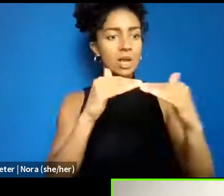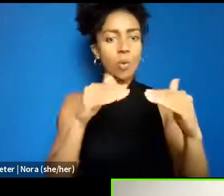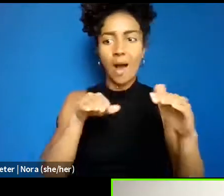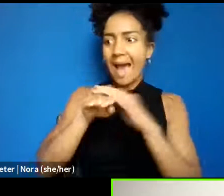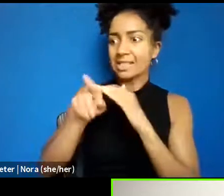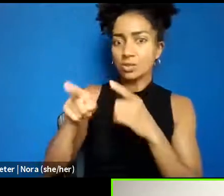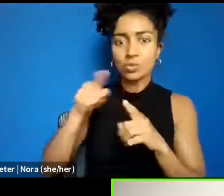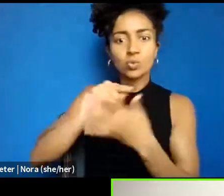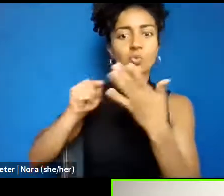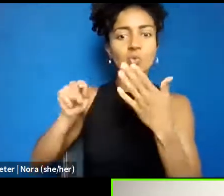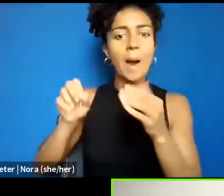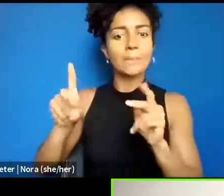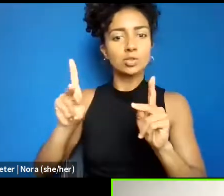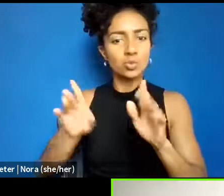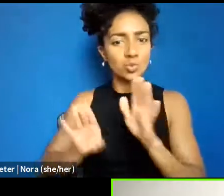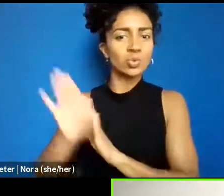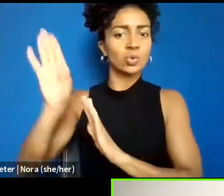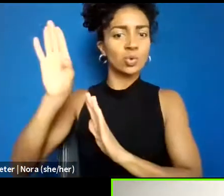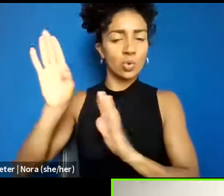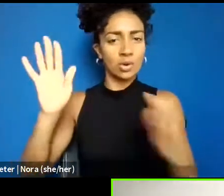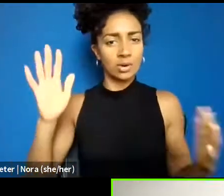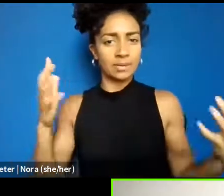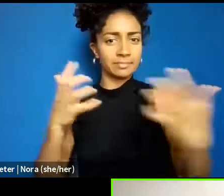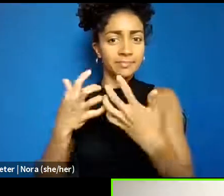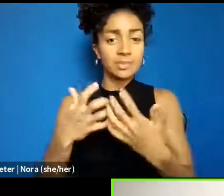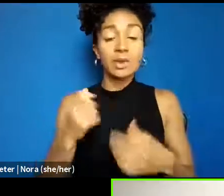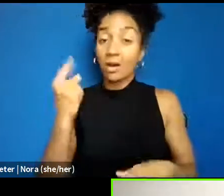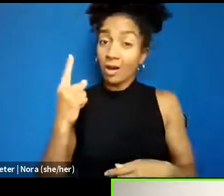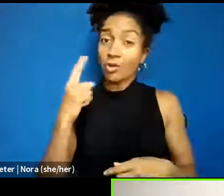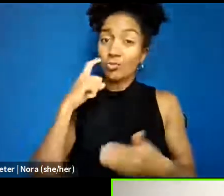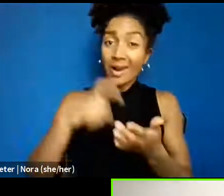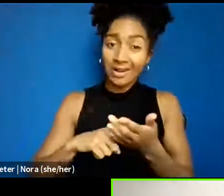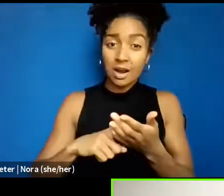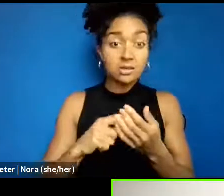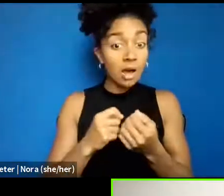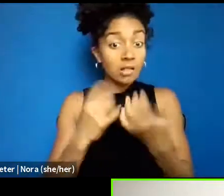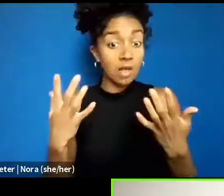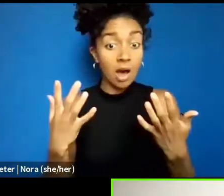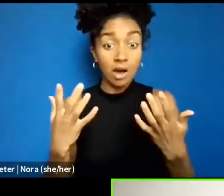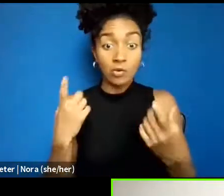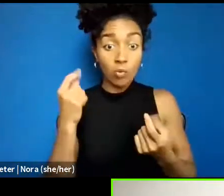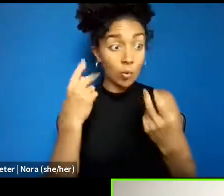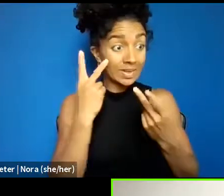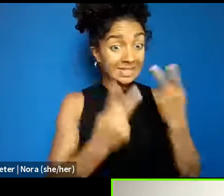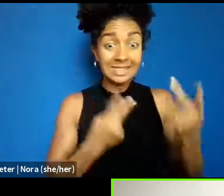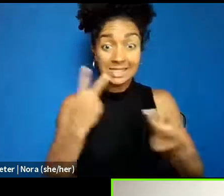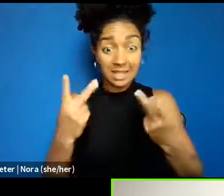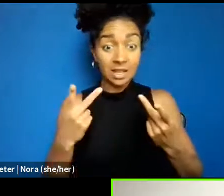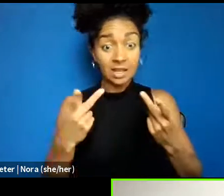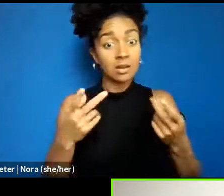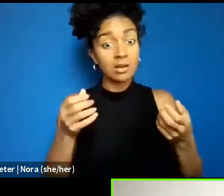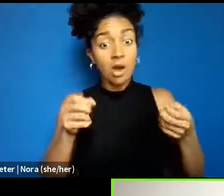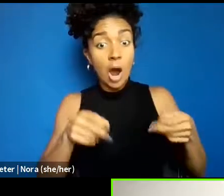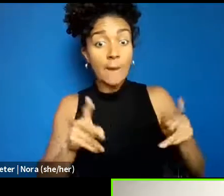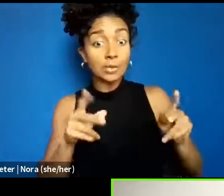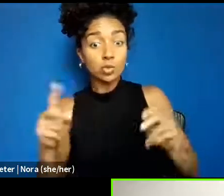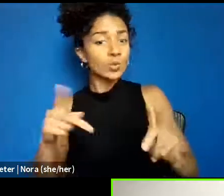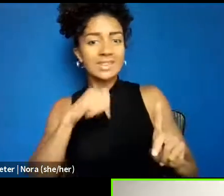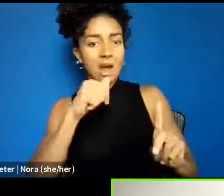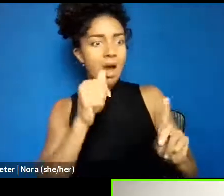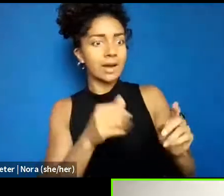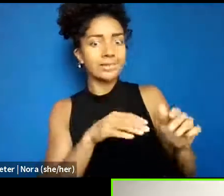we've built and a lot of what we've thought about has not provided for that. So that's how I've been always thinking about my work, ensuring that